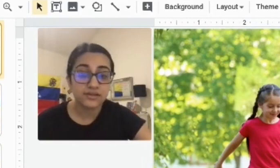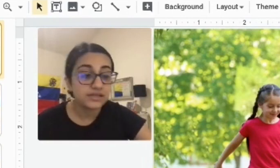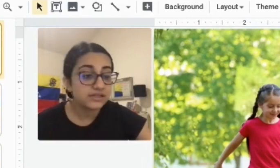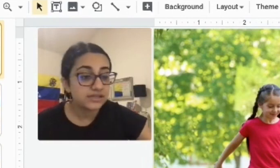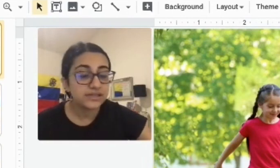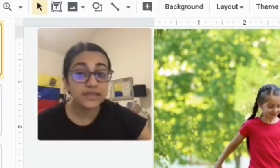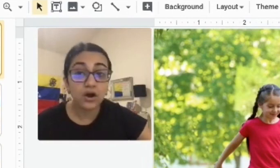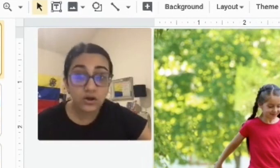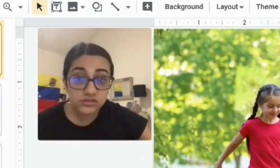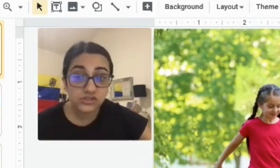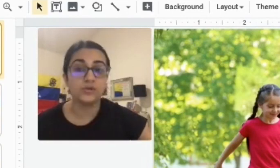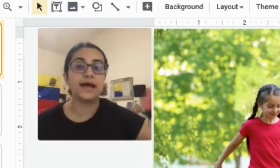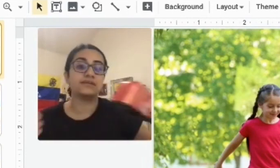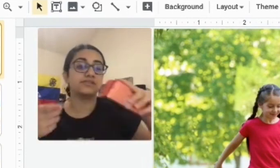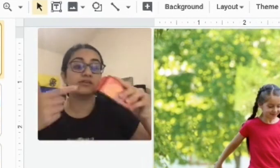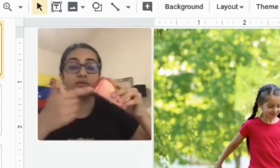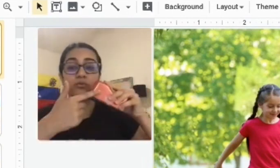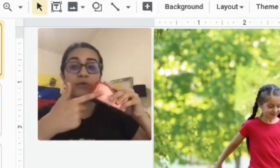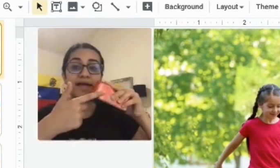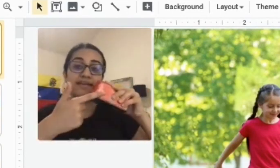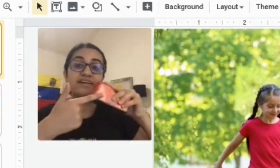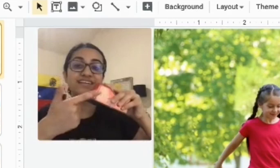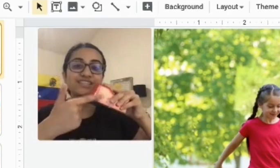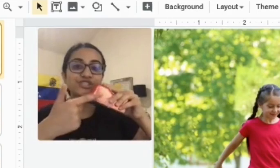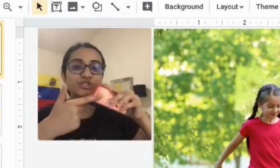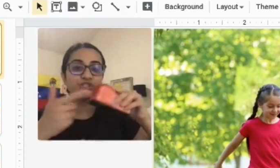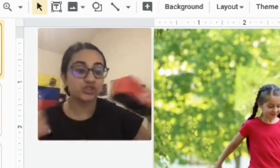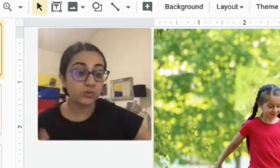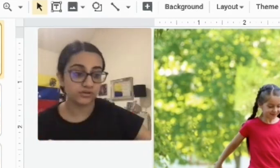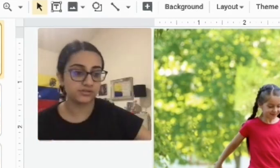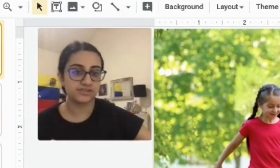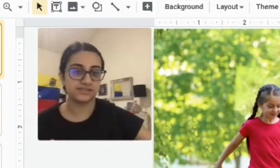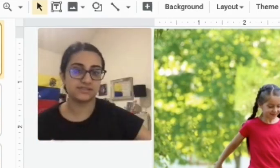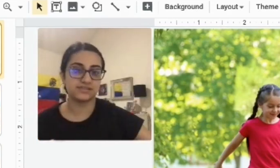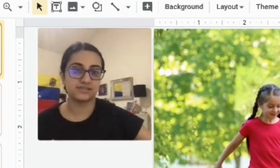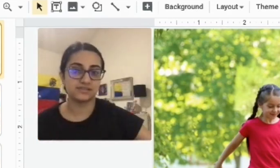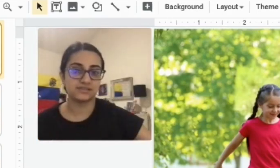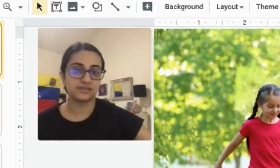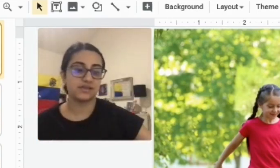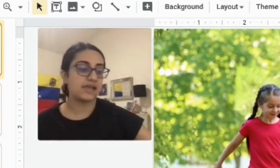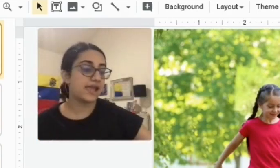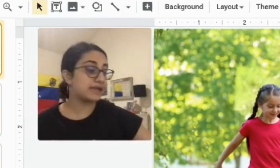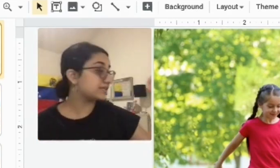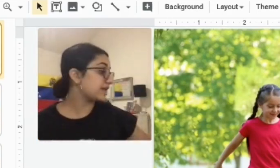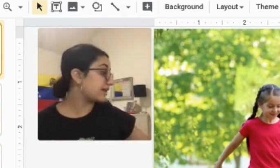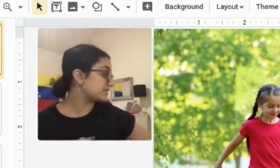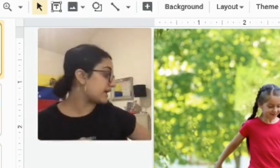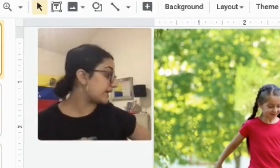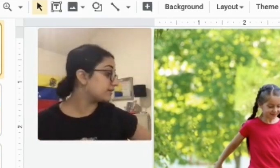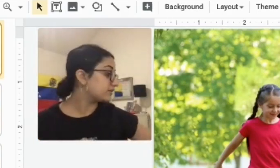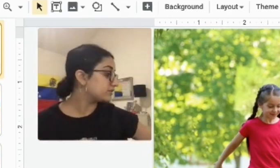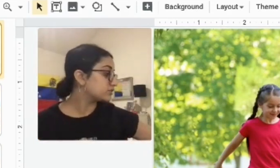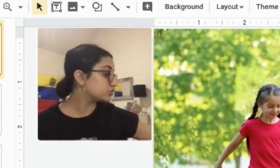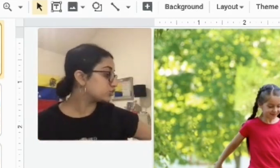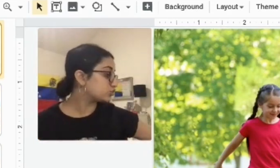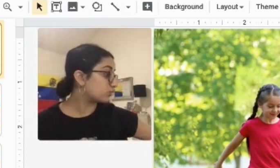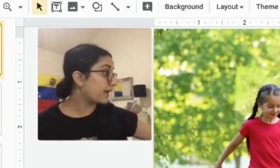have? He also has red shorts. And he has